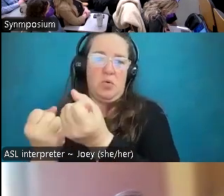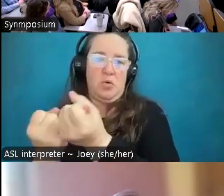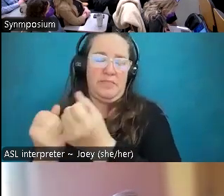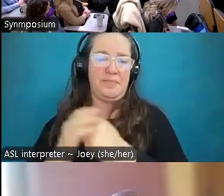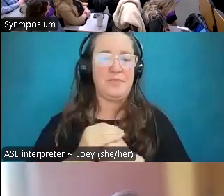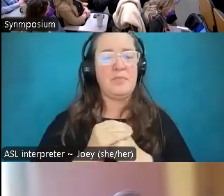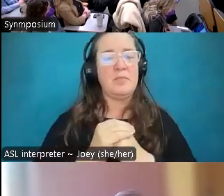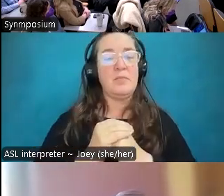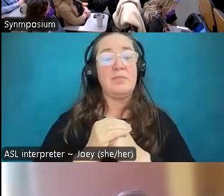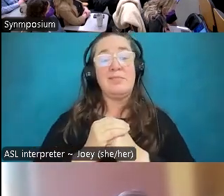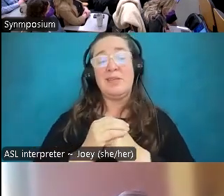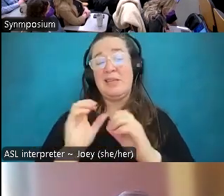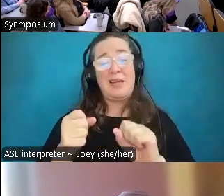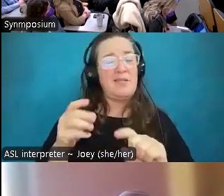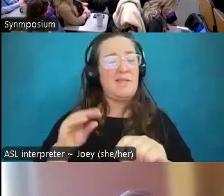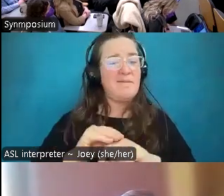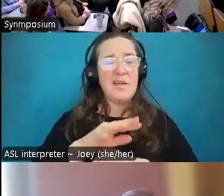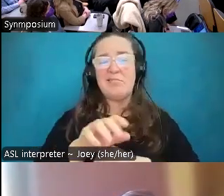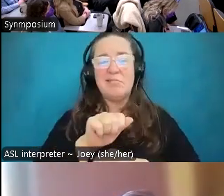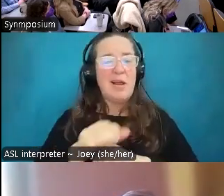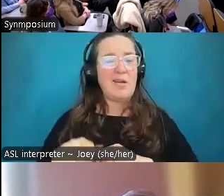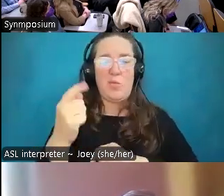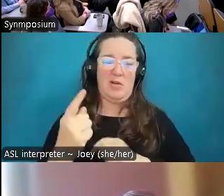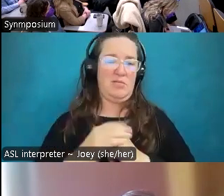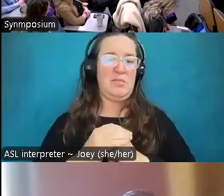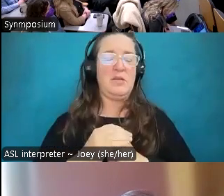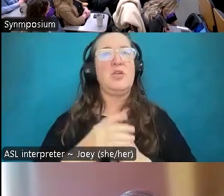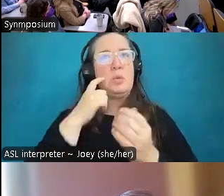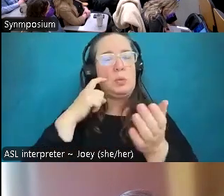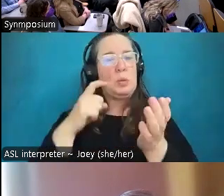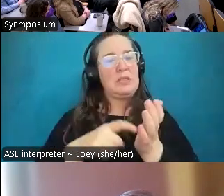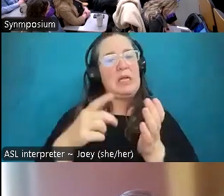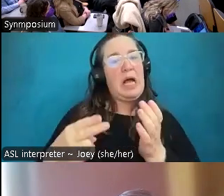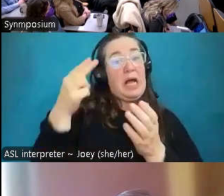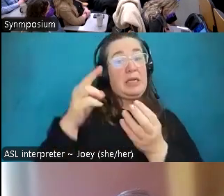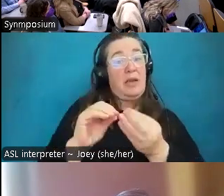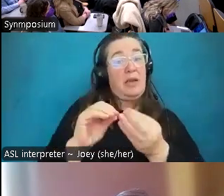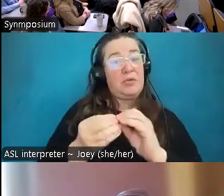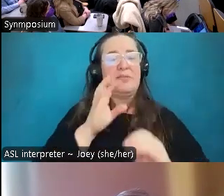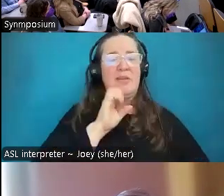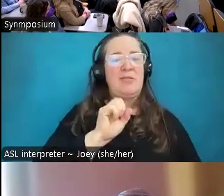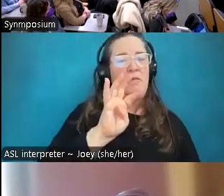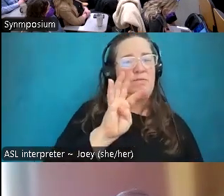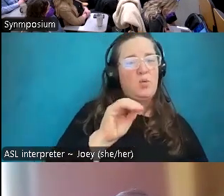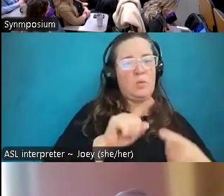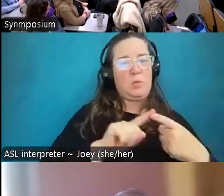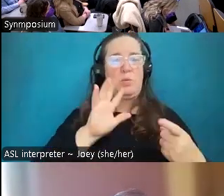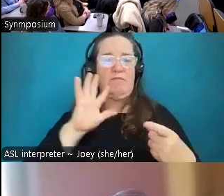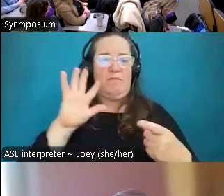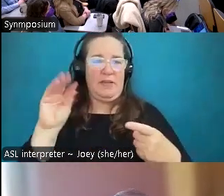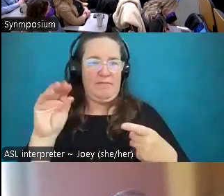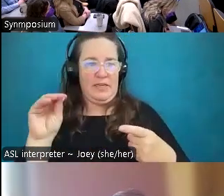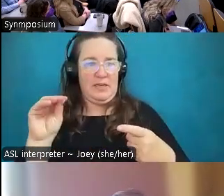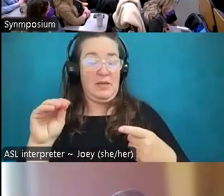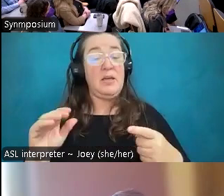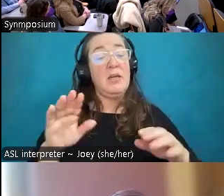ME/CFS can affect anyone, but the highest prevalence is in 40 to 50-year-olds. Children and adolescents are